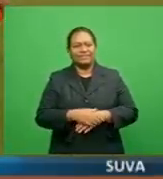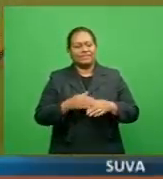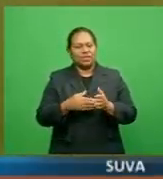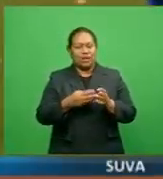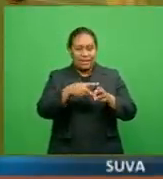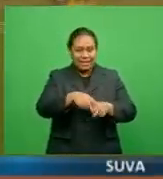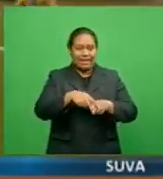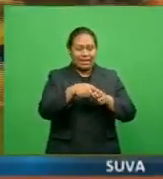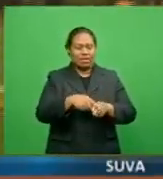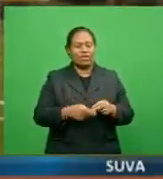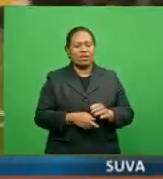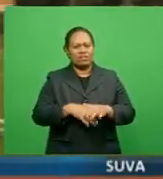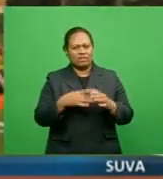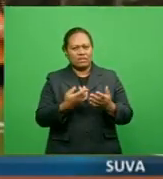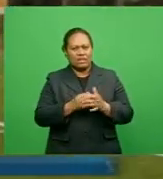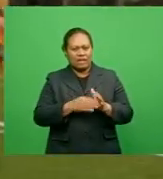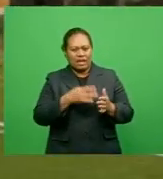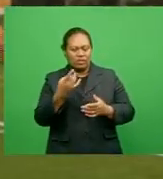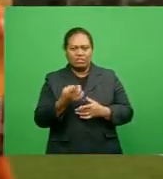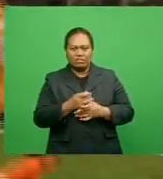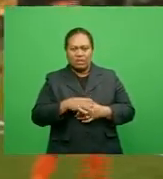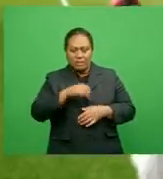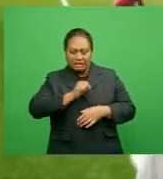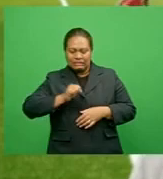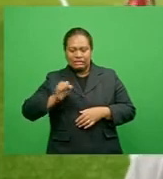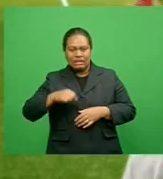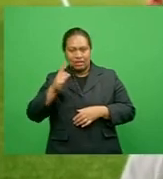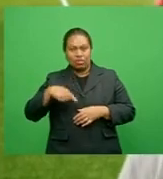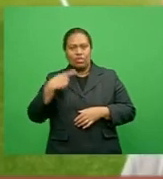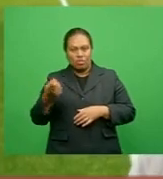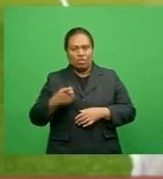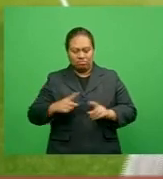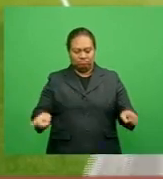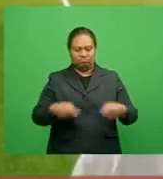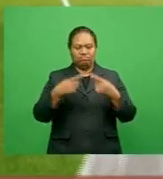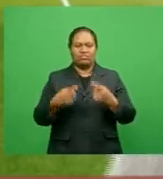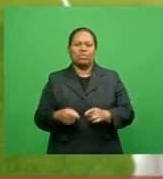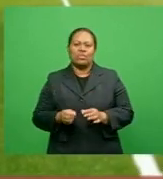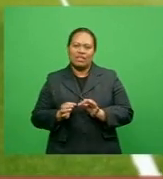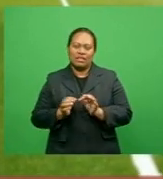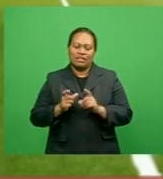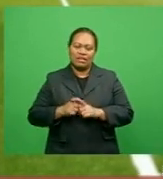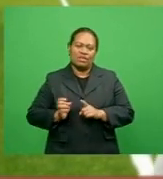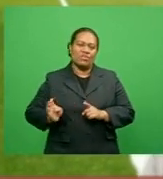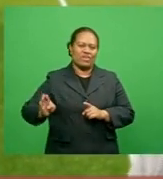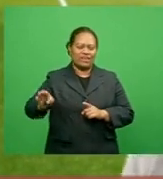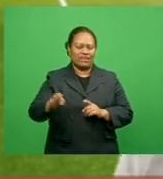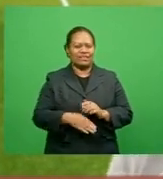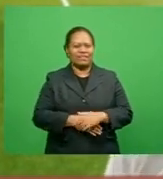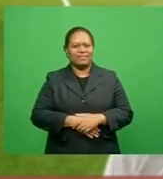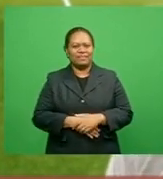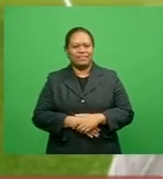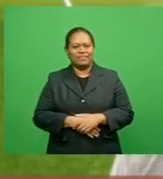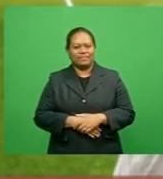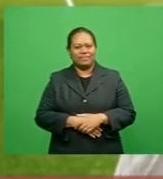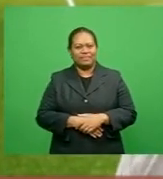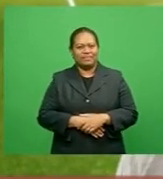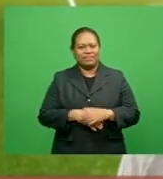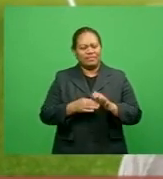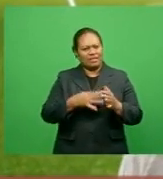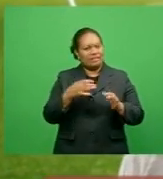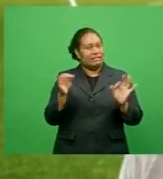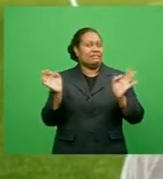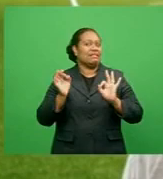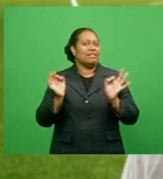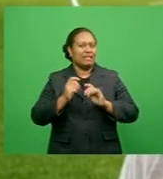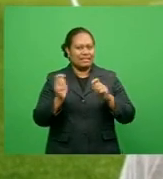Nandrunga will not be taking Ndriketi lightly tomorrow. My policy has been that we always treat the opposition as another fight. Bula FM,